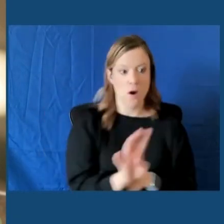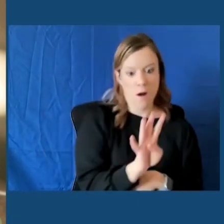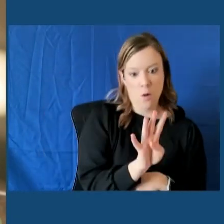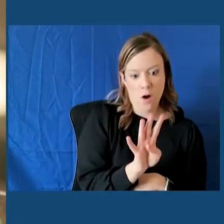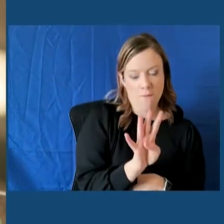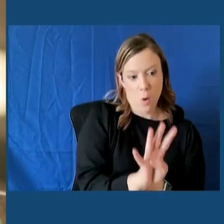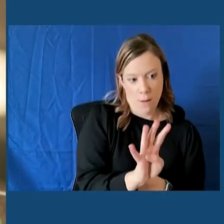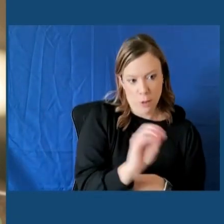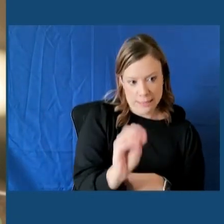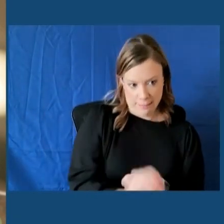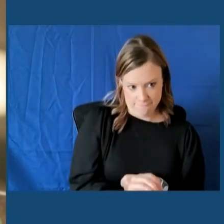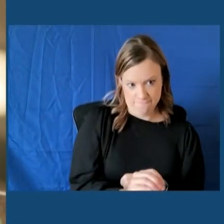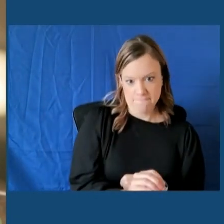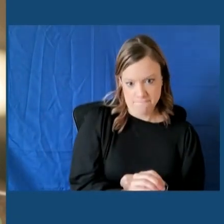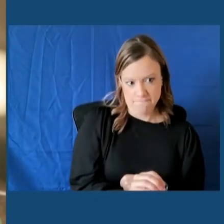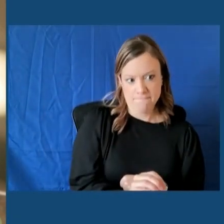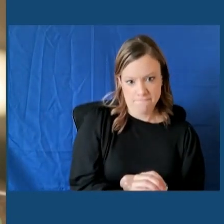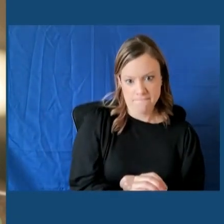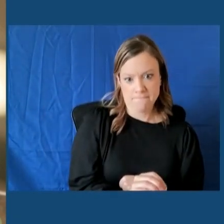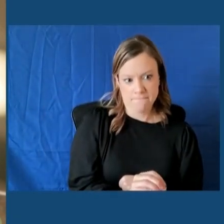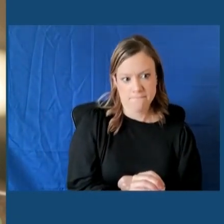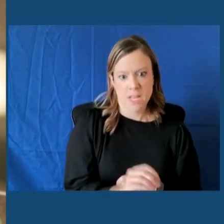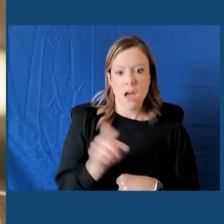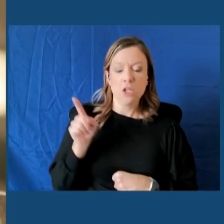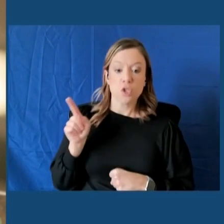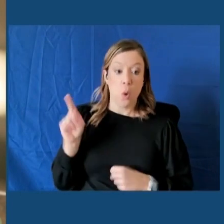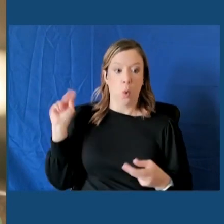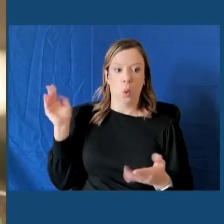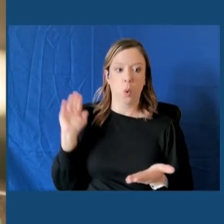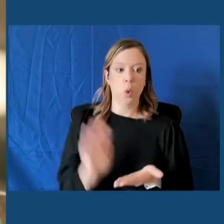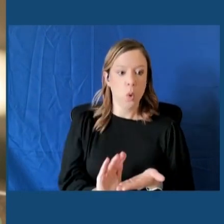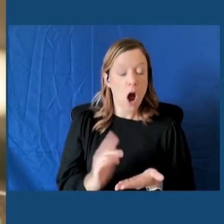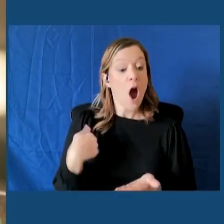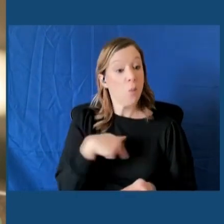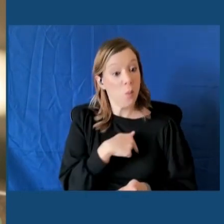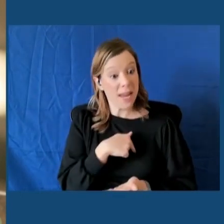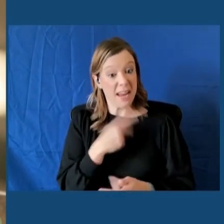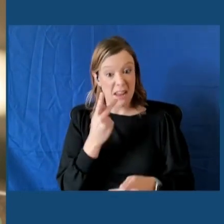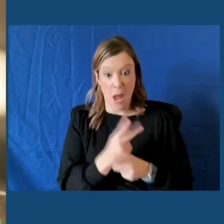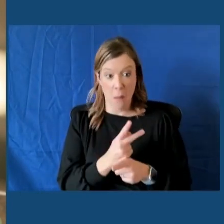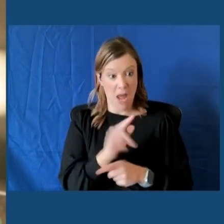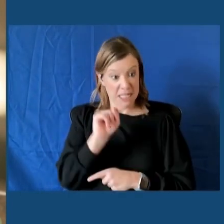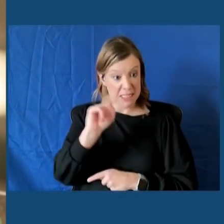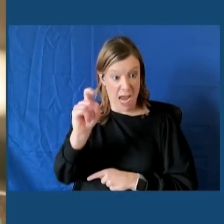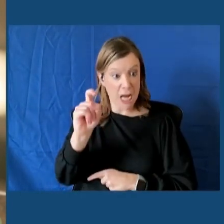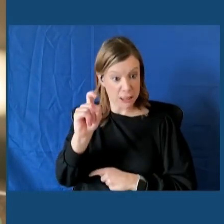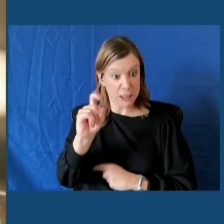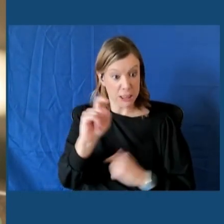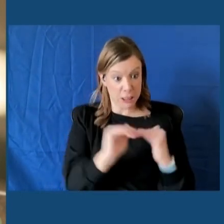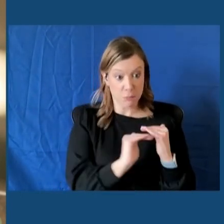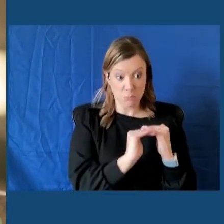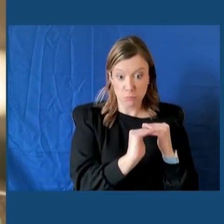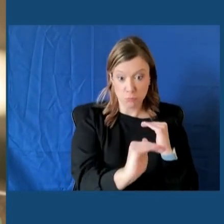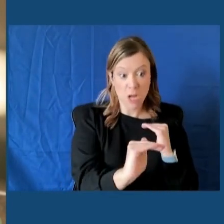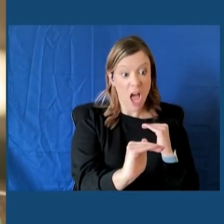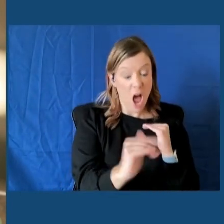And we did that while holding the line on taxes across the board, and in fact, we cut them for the middle class.